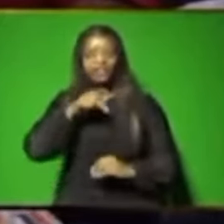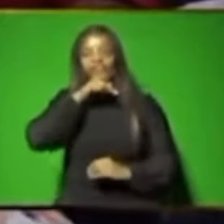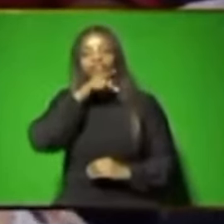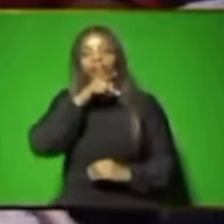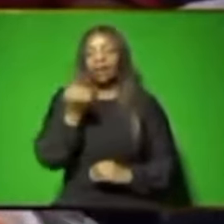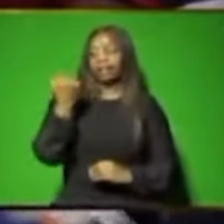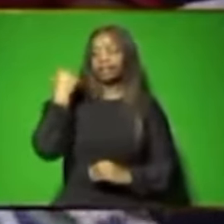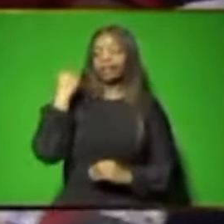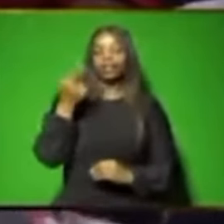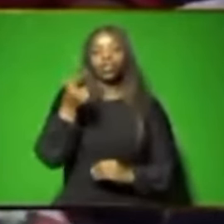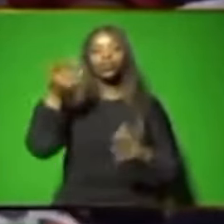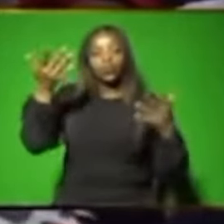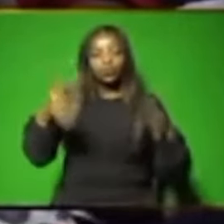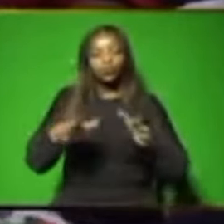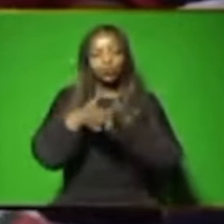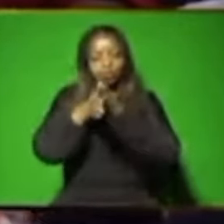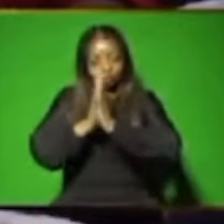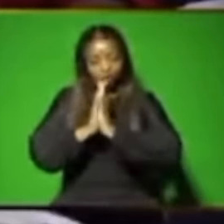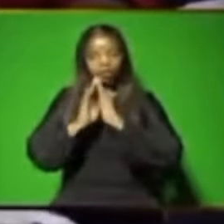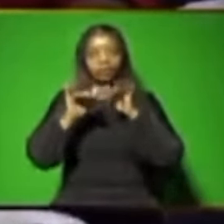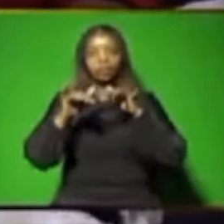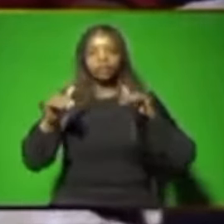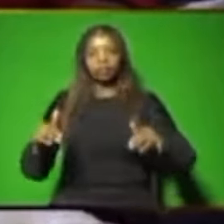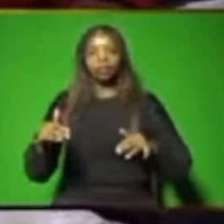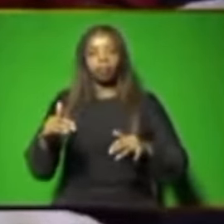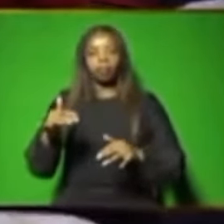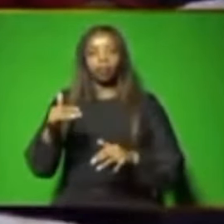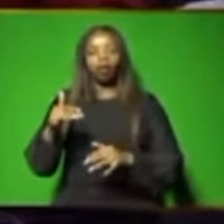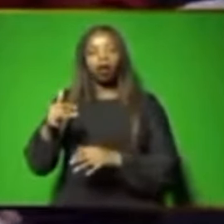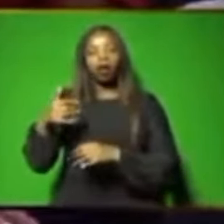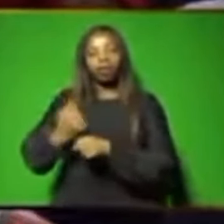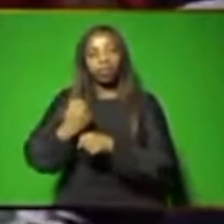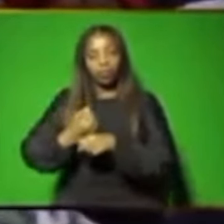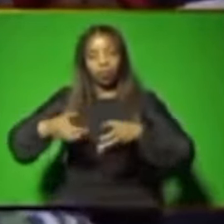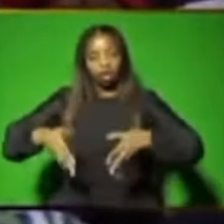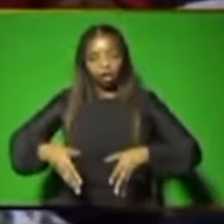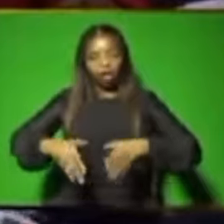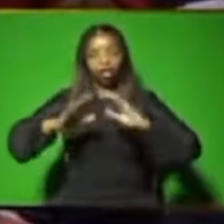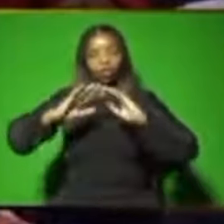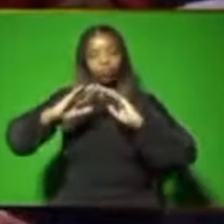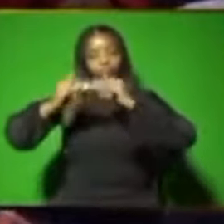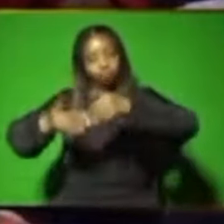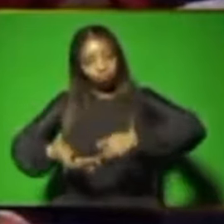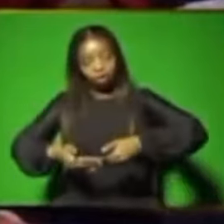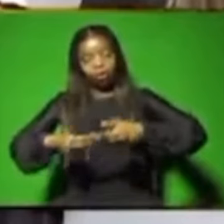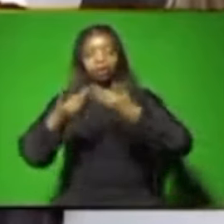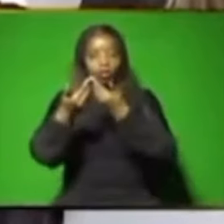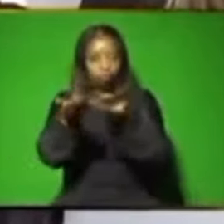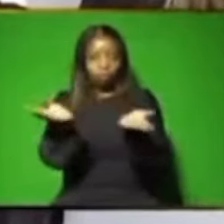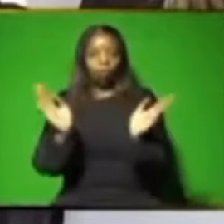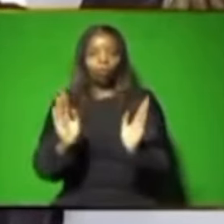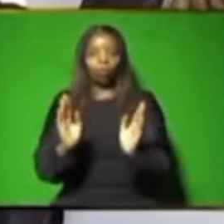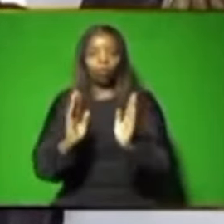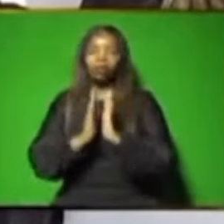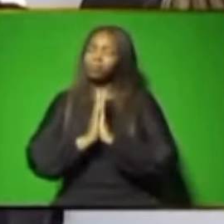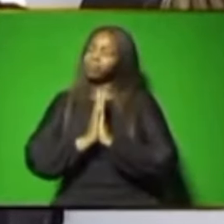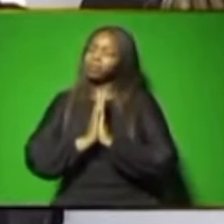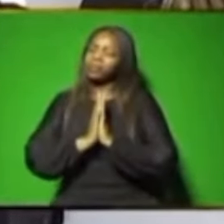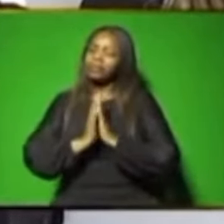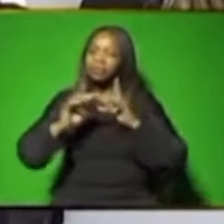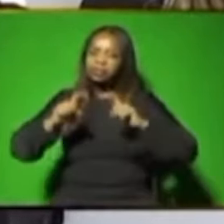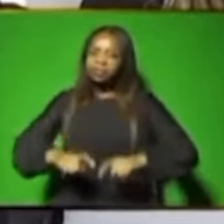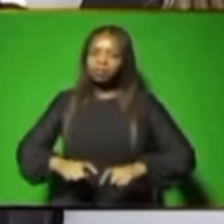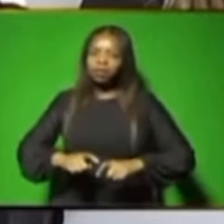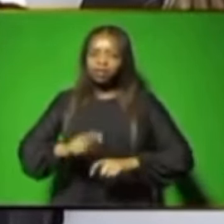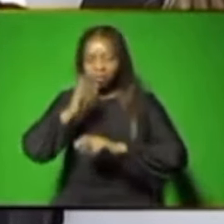requested the presiding officers to protect each and every one of you. Can we please be magnanimous and